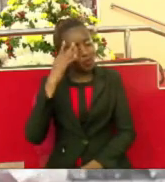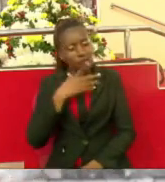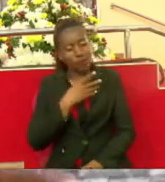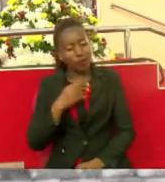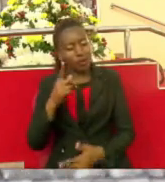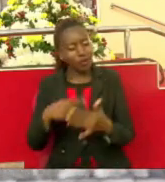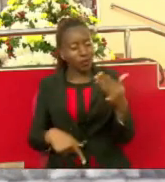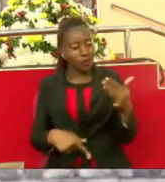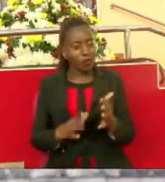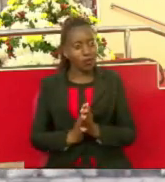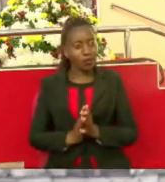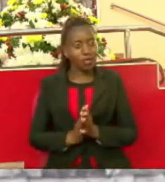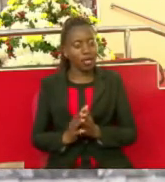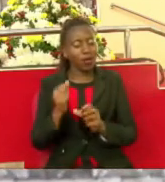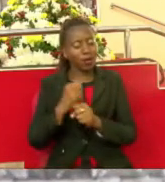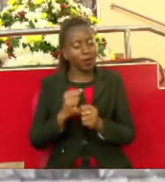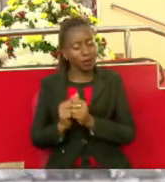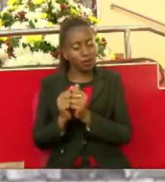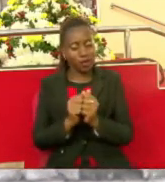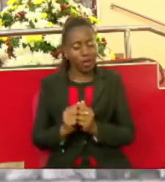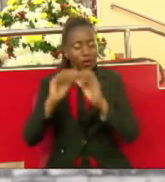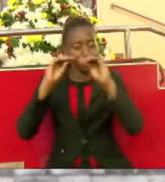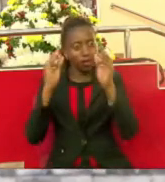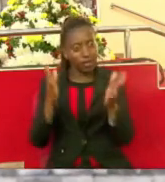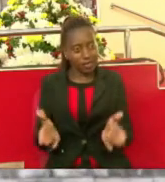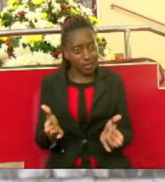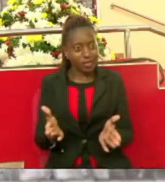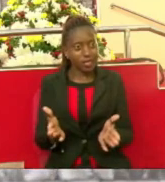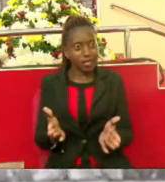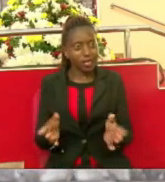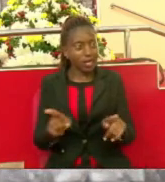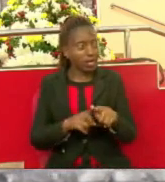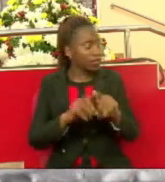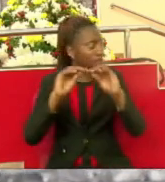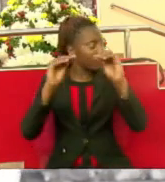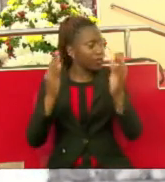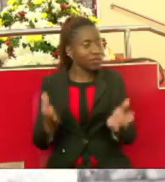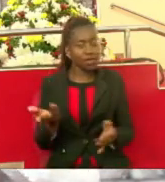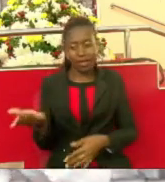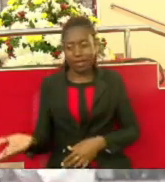Work together with the teachers. Like our teachers that you have seen in Cornerstone, you can see what they are able to do.